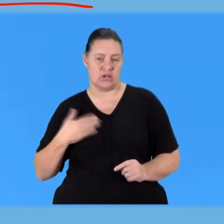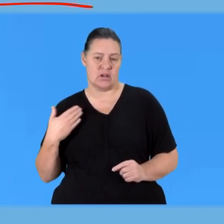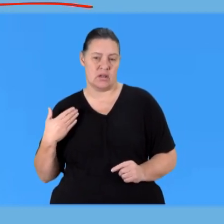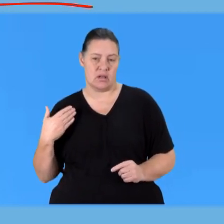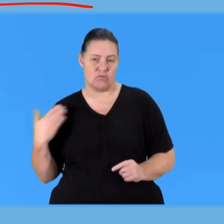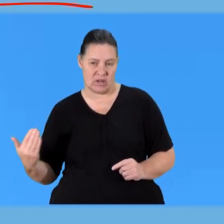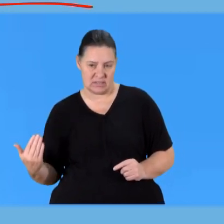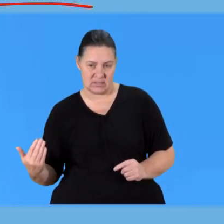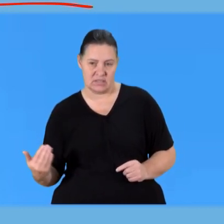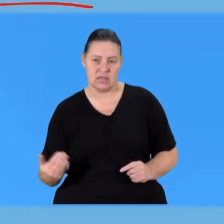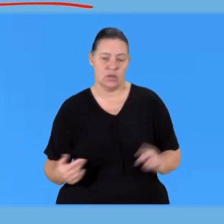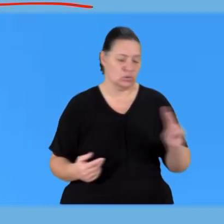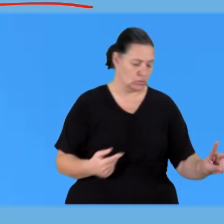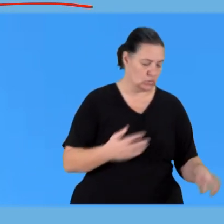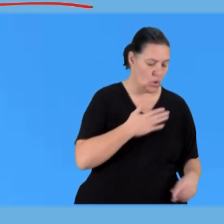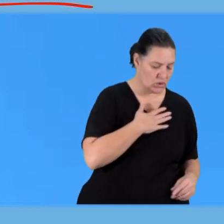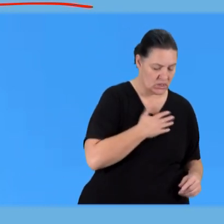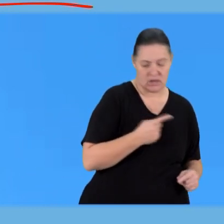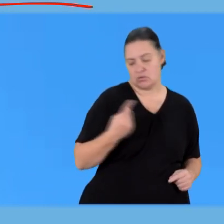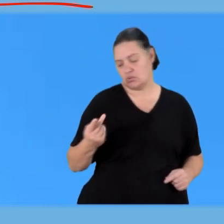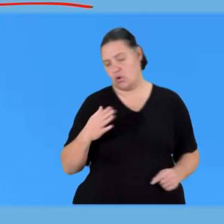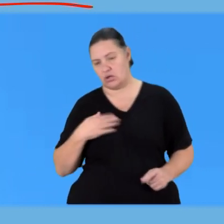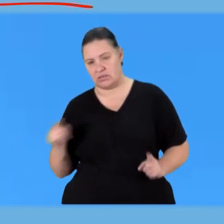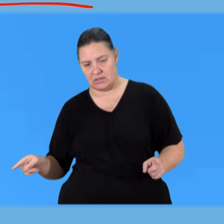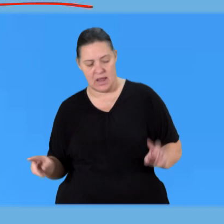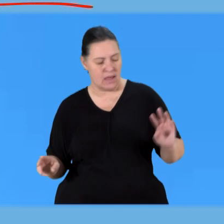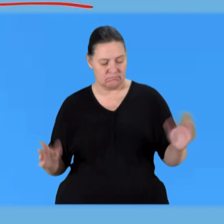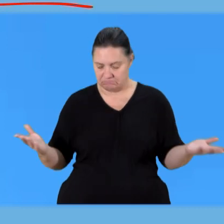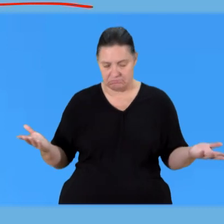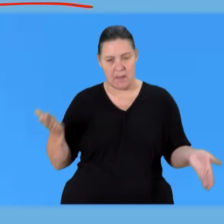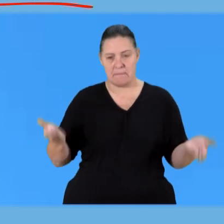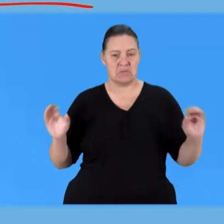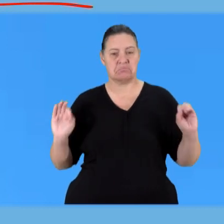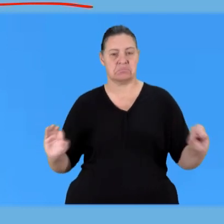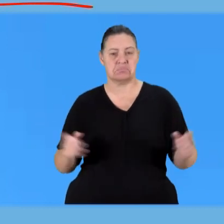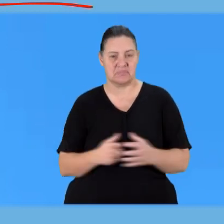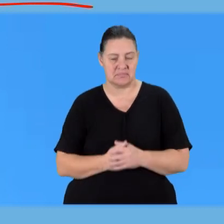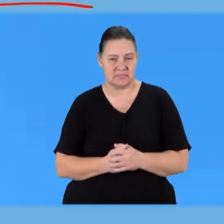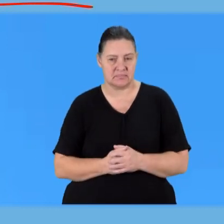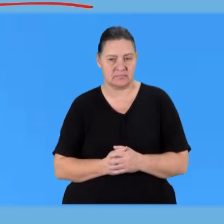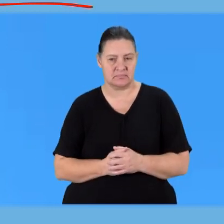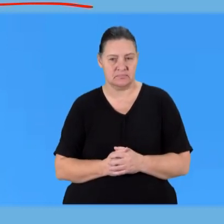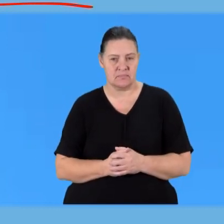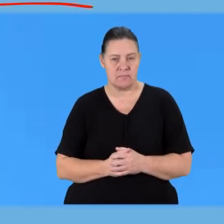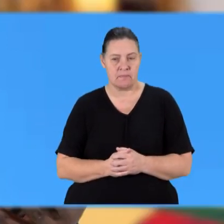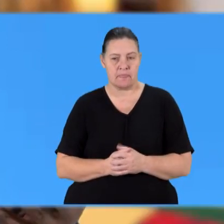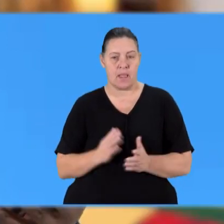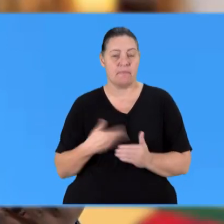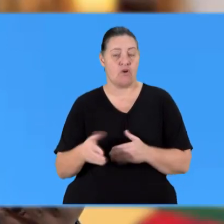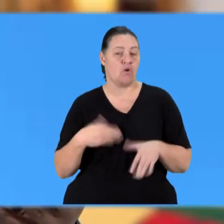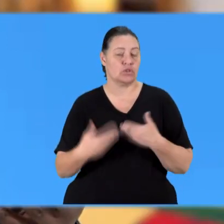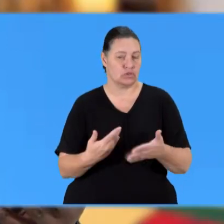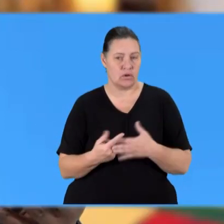oxygen on the left-hand side, then on the right-hand side, 2 magnesium atoms and 2 oxygen atoms.